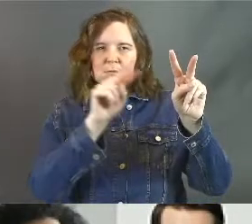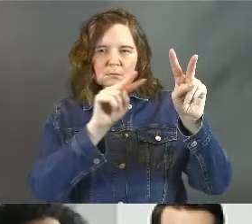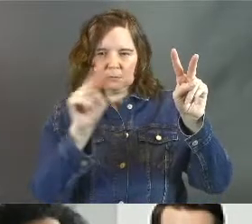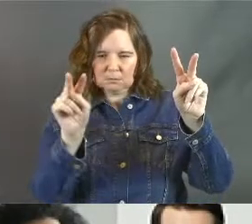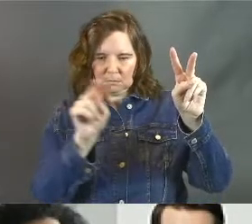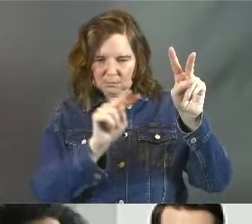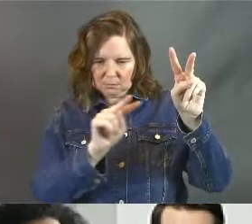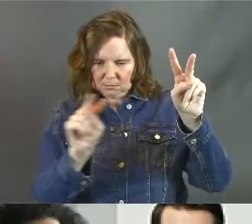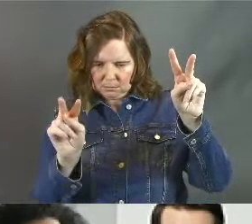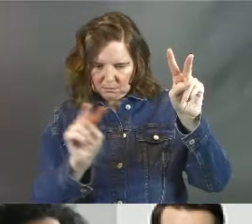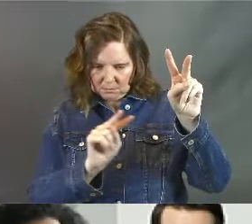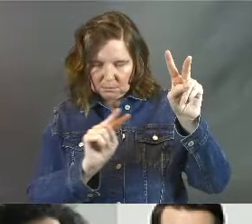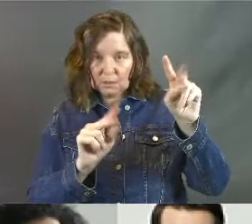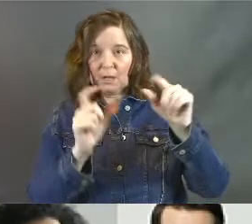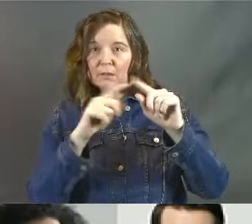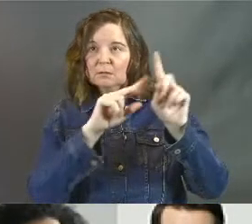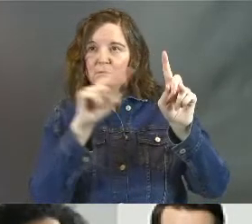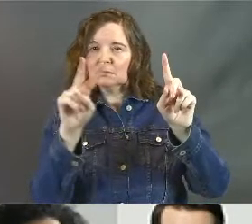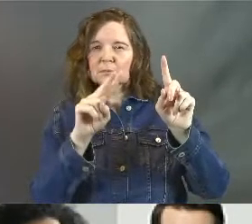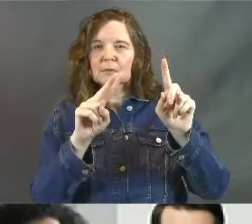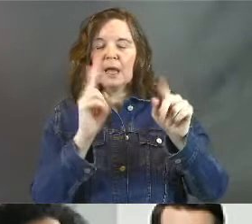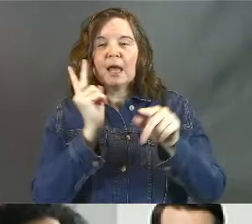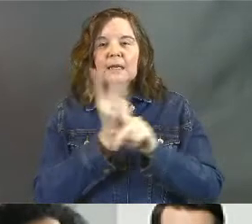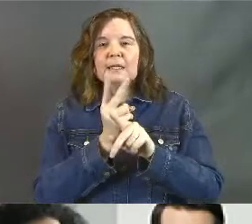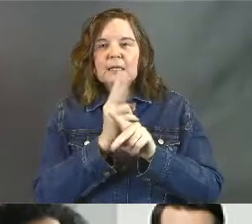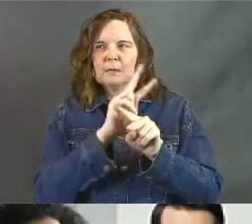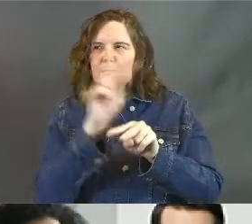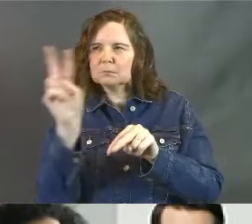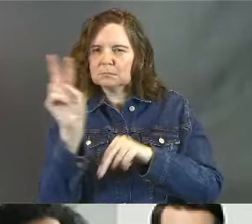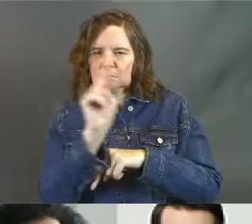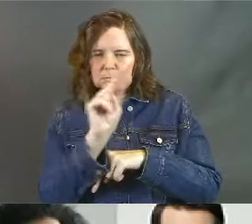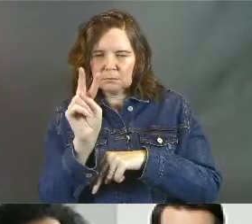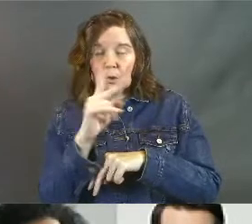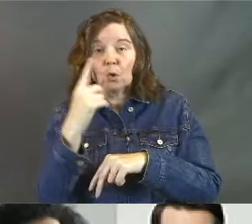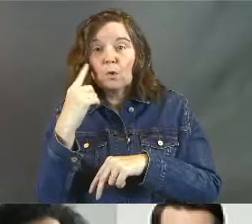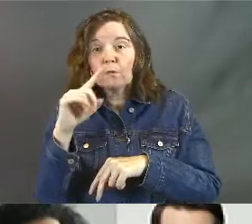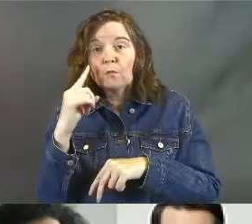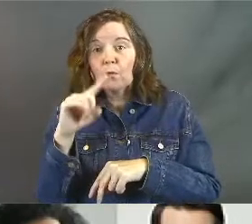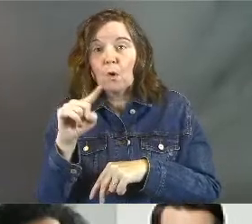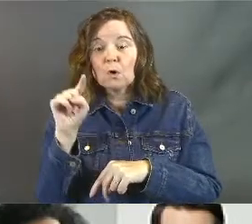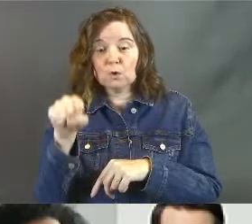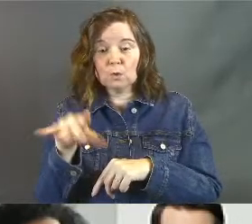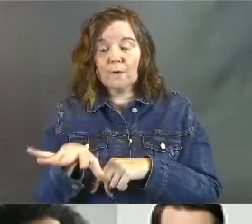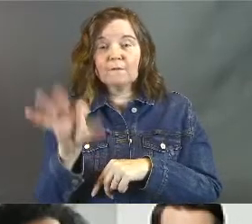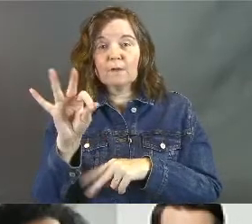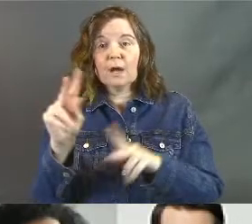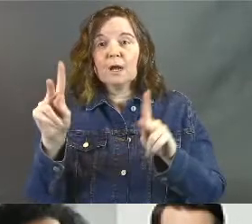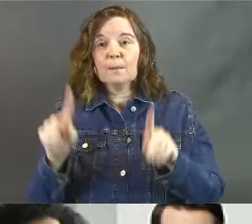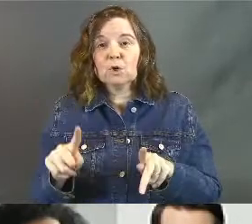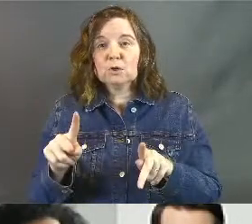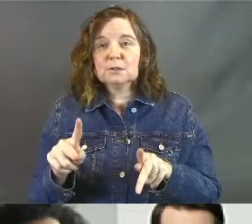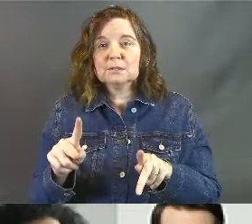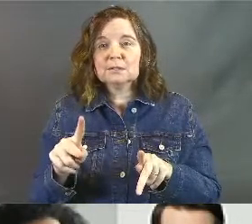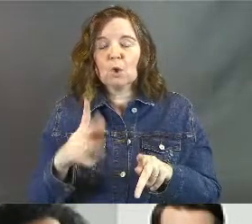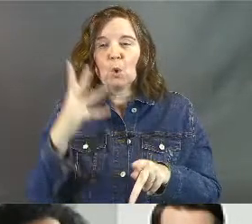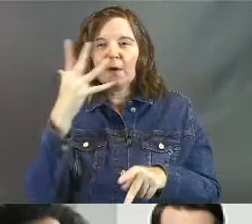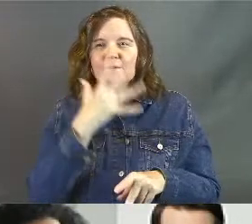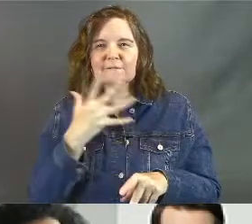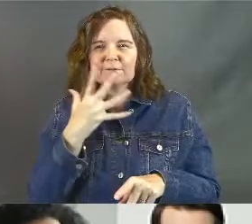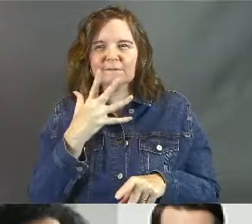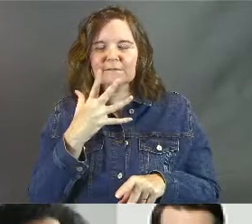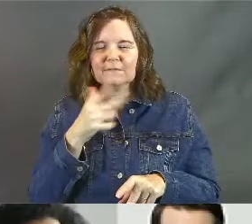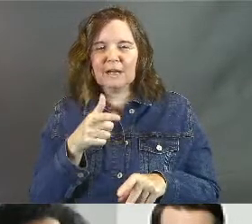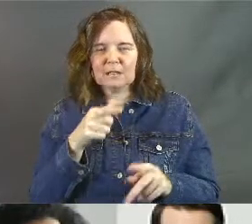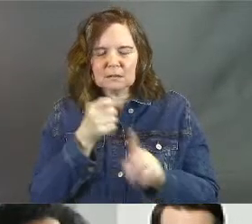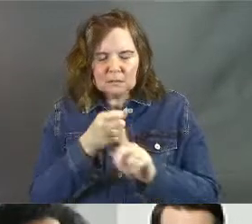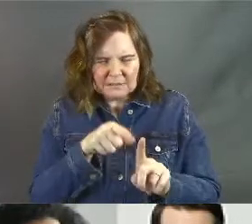top row and keep scanning down through those faces until you find a person, until you find a face that